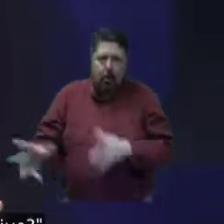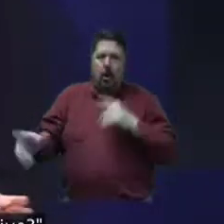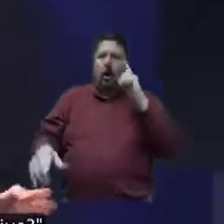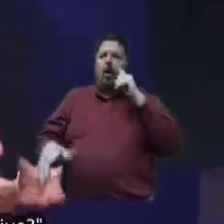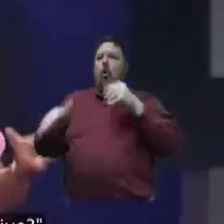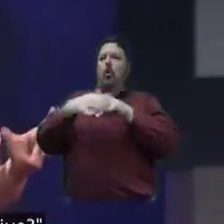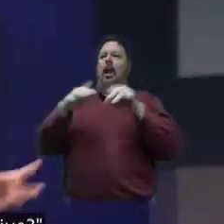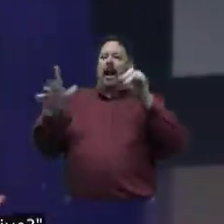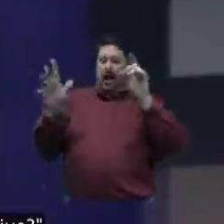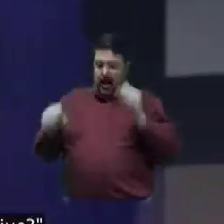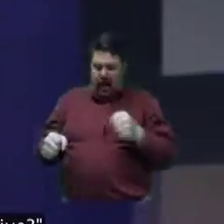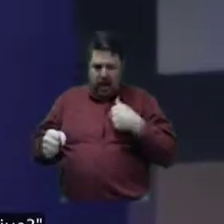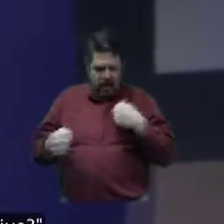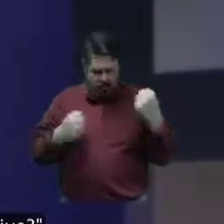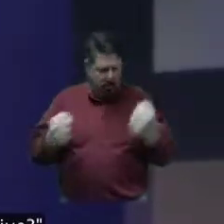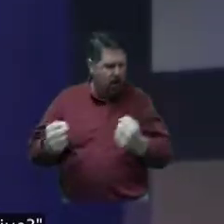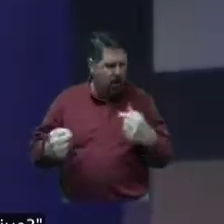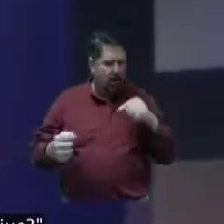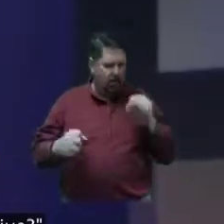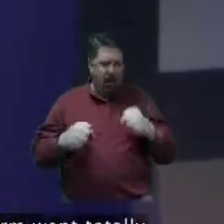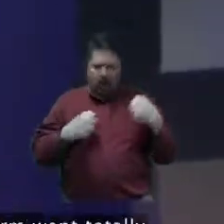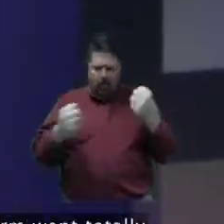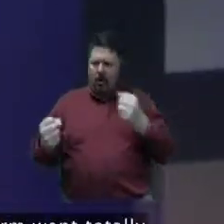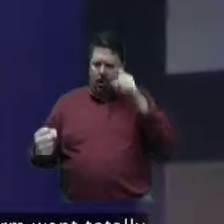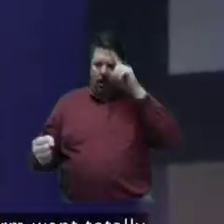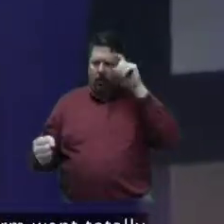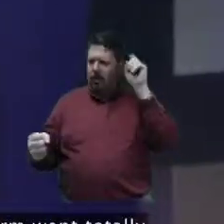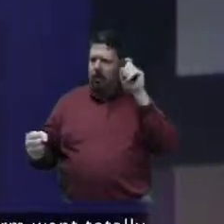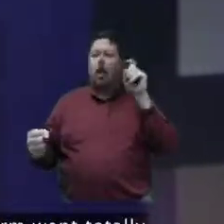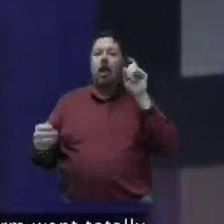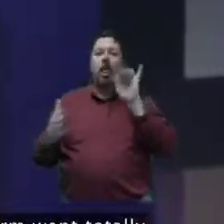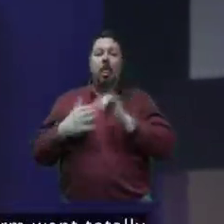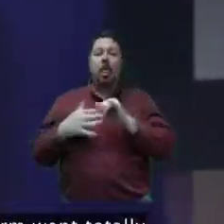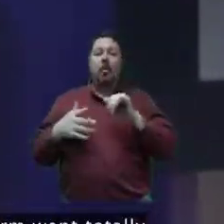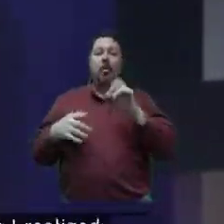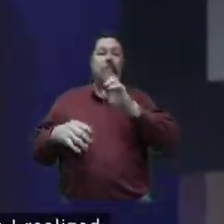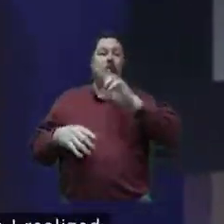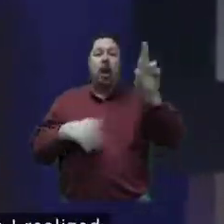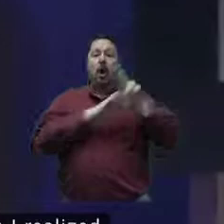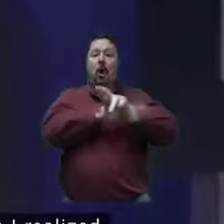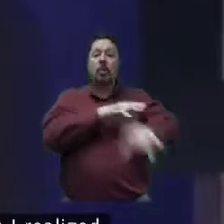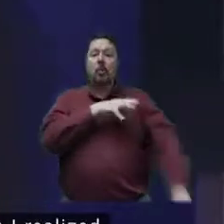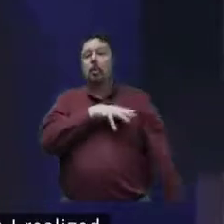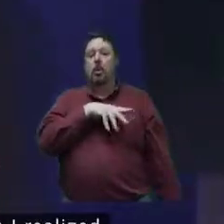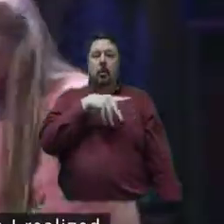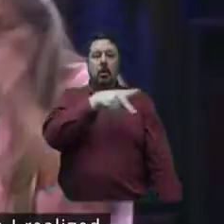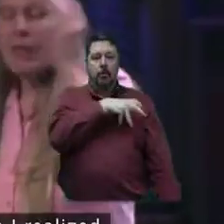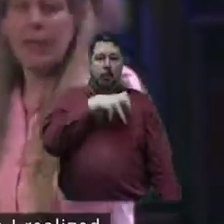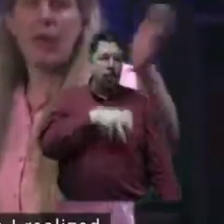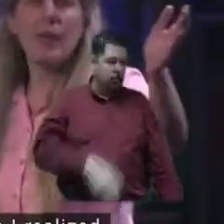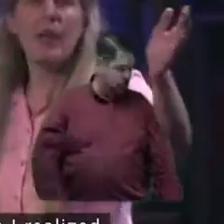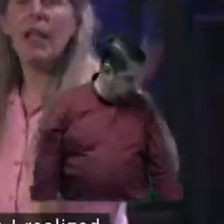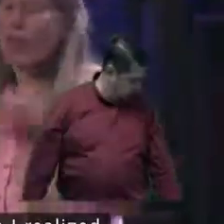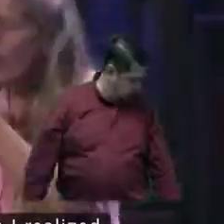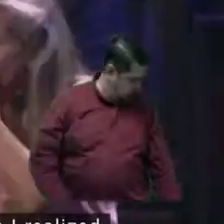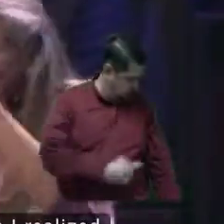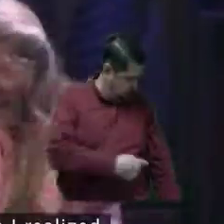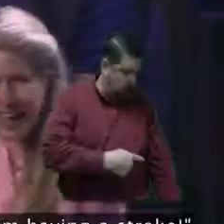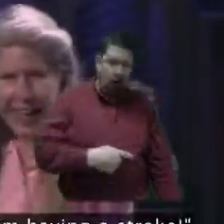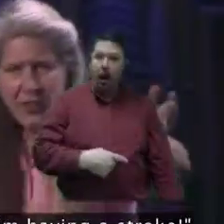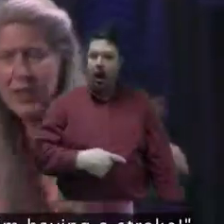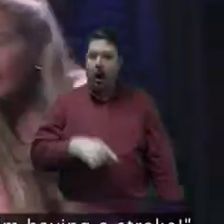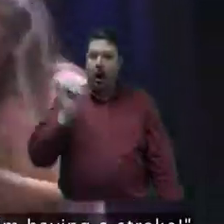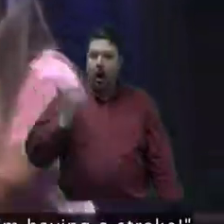work. Can I drive? Can I drive? And in that moment, my right arm went totally paralyzed by my side. Then I realized, oh